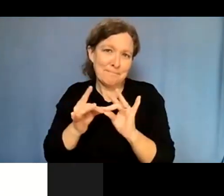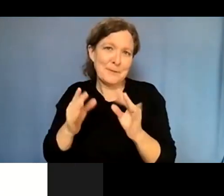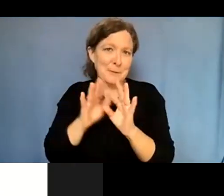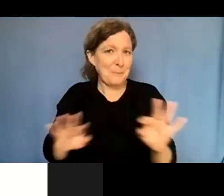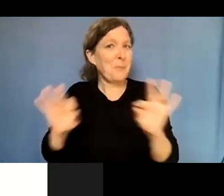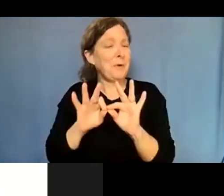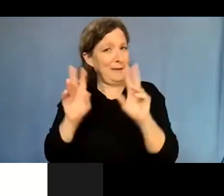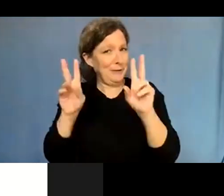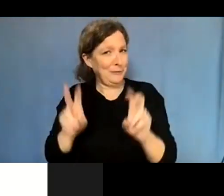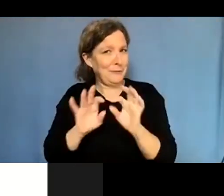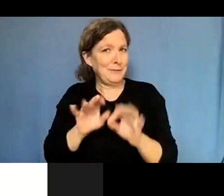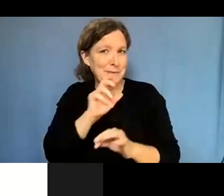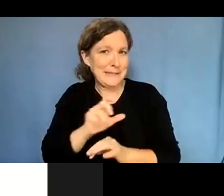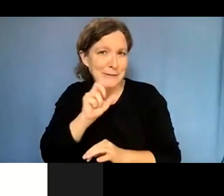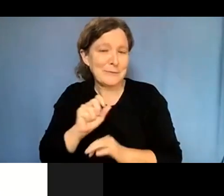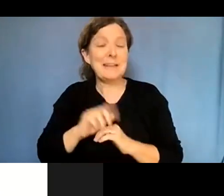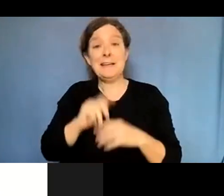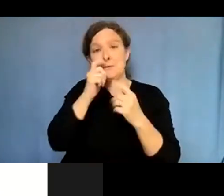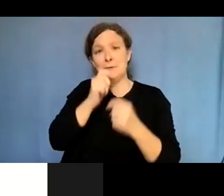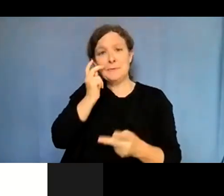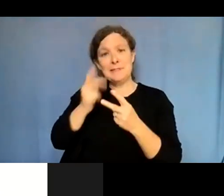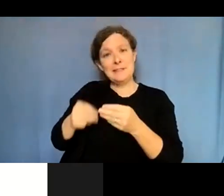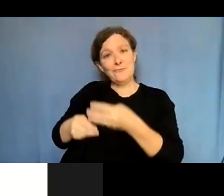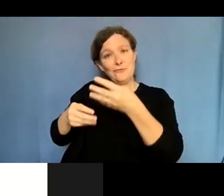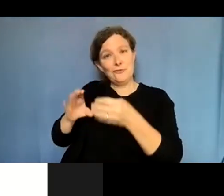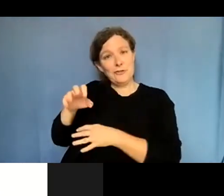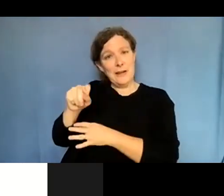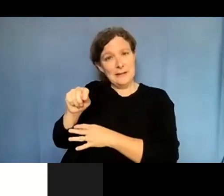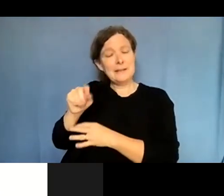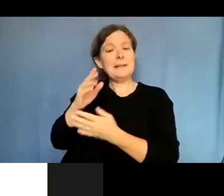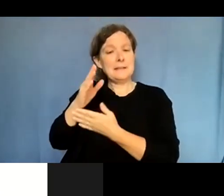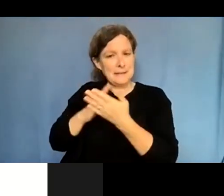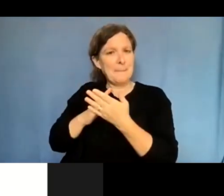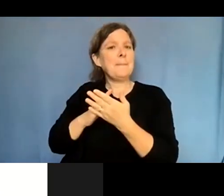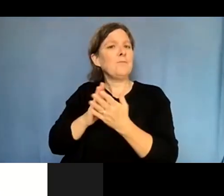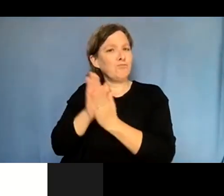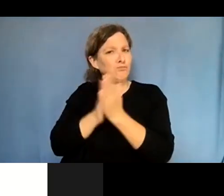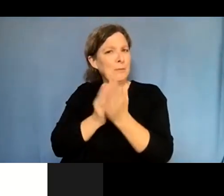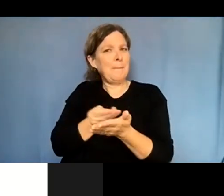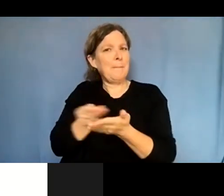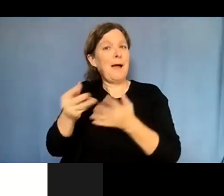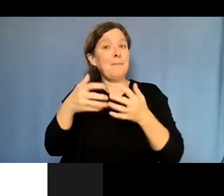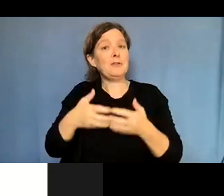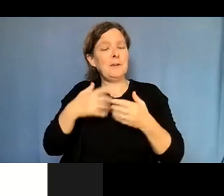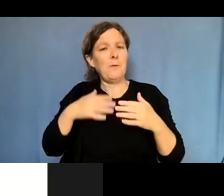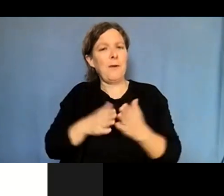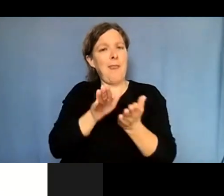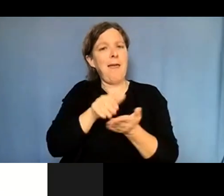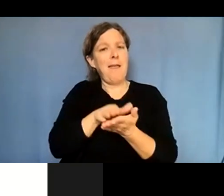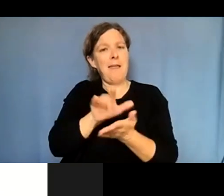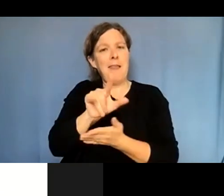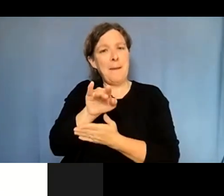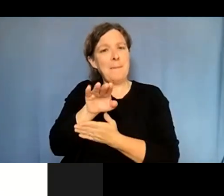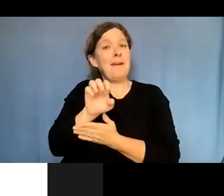important issues. And it's interesting to see in the chat that some organizations are purchasing laminating machines.